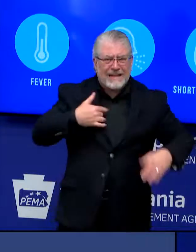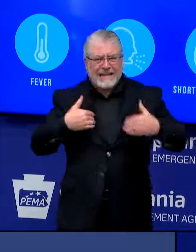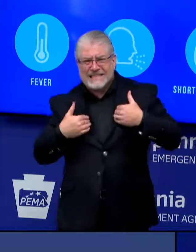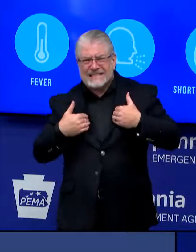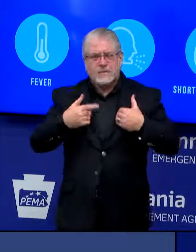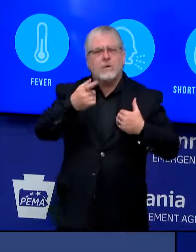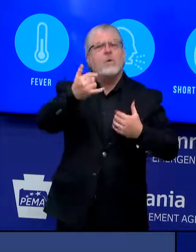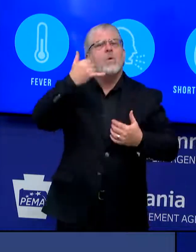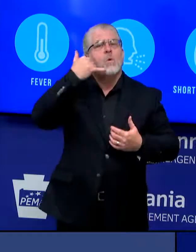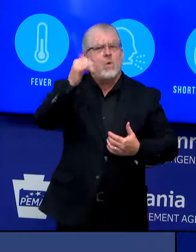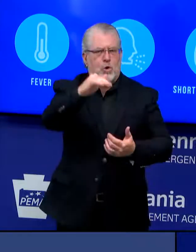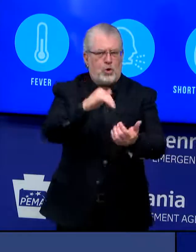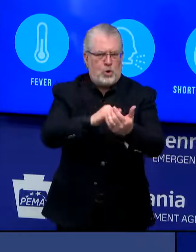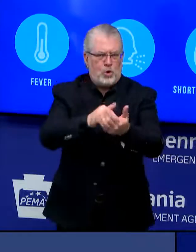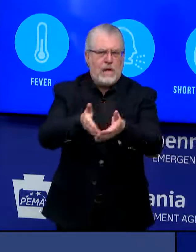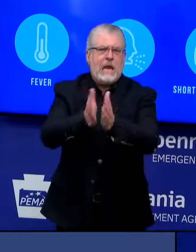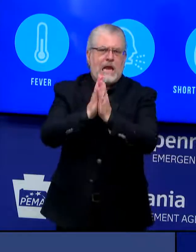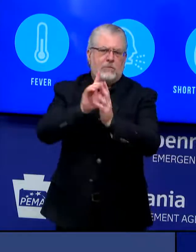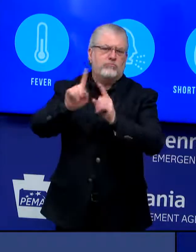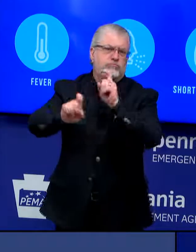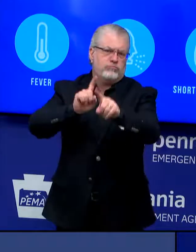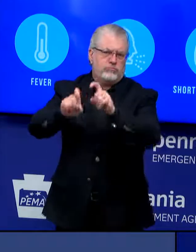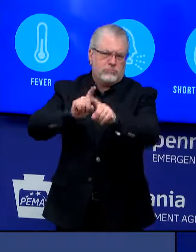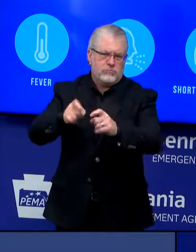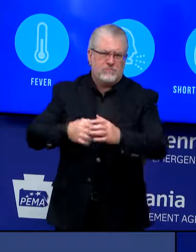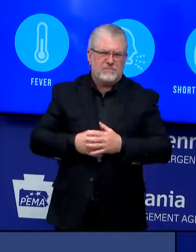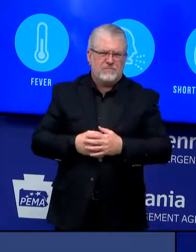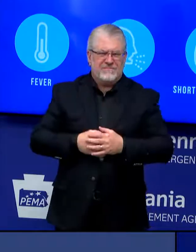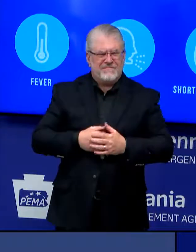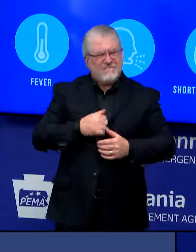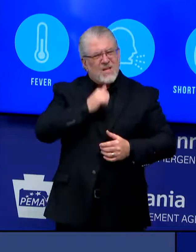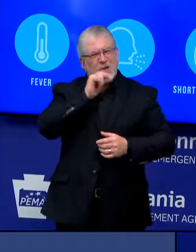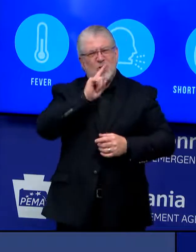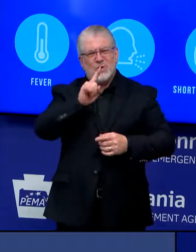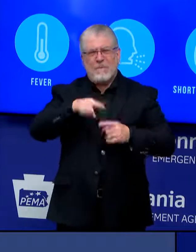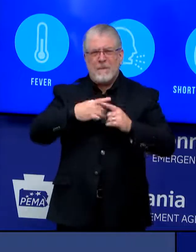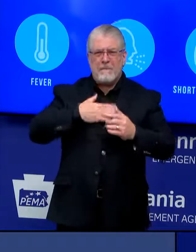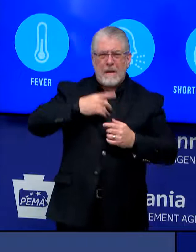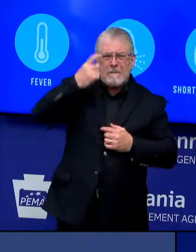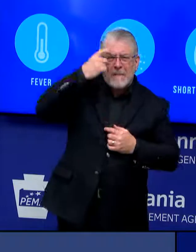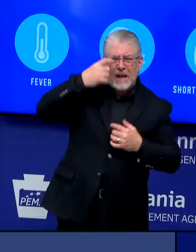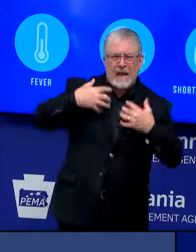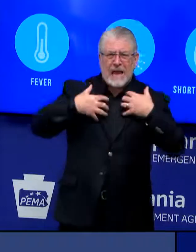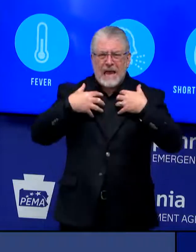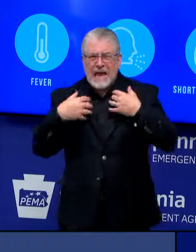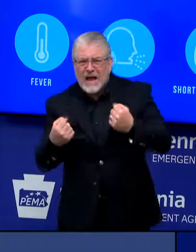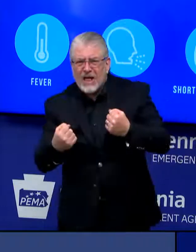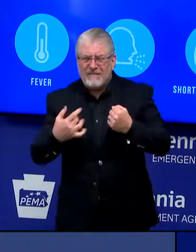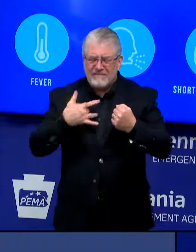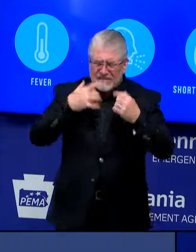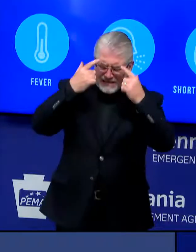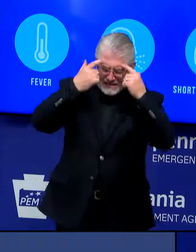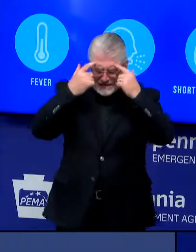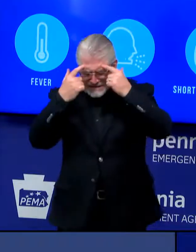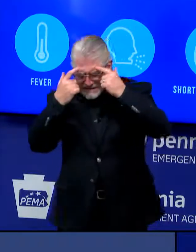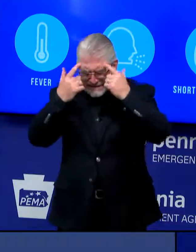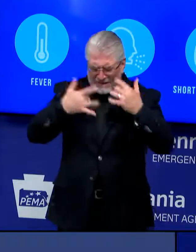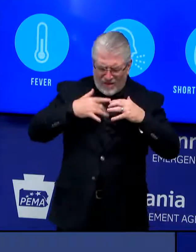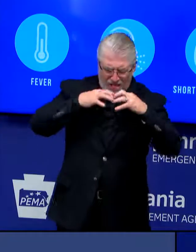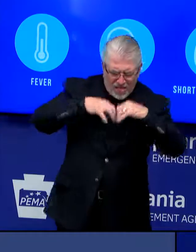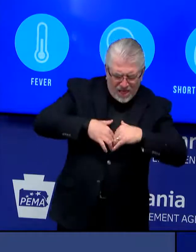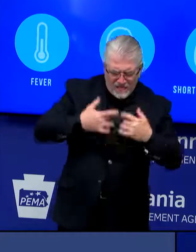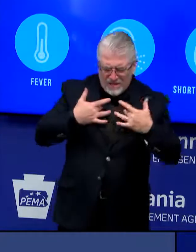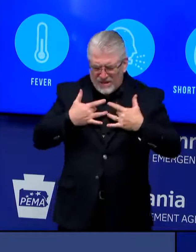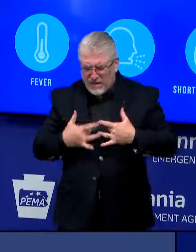experiencing a mental health crisis, then contact the crisis text line by texting PA to